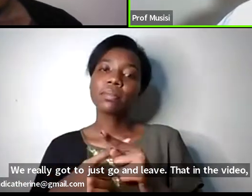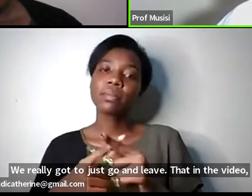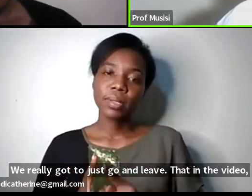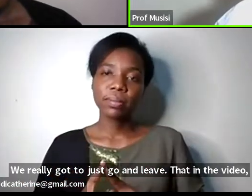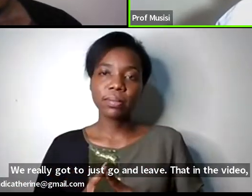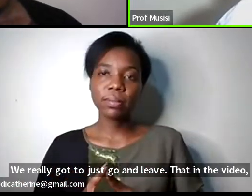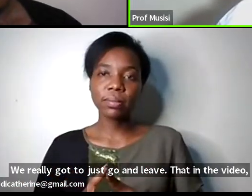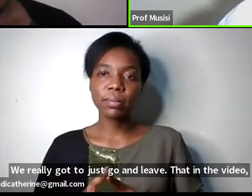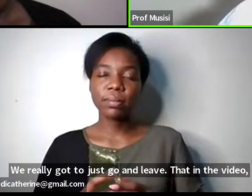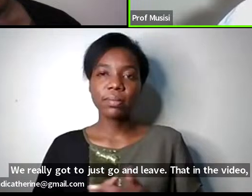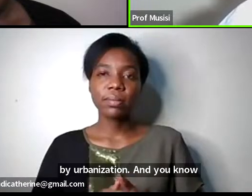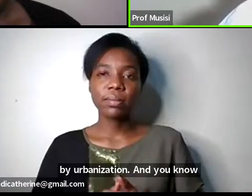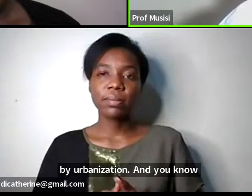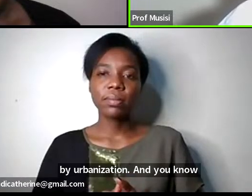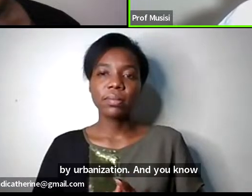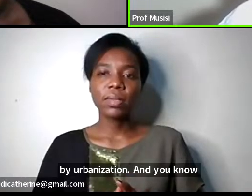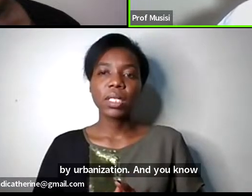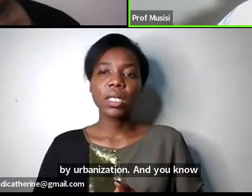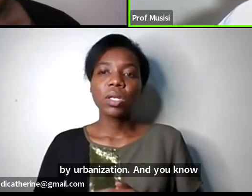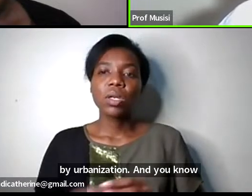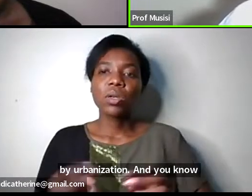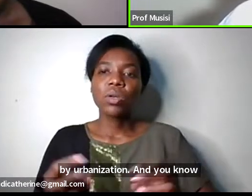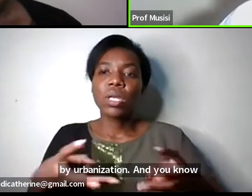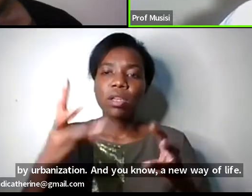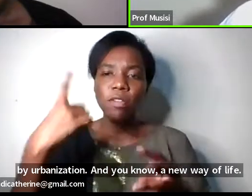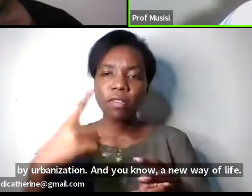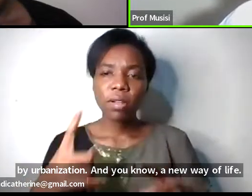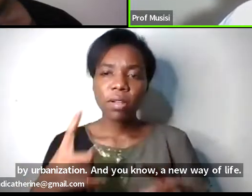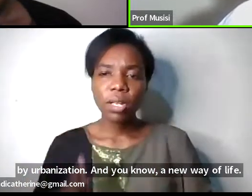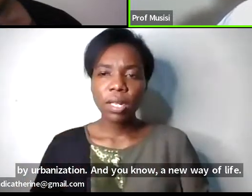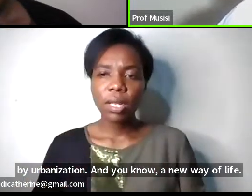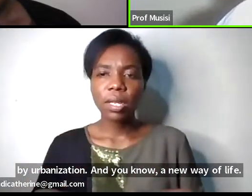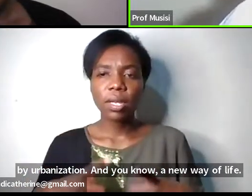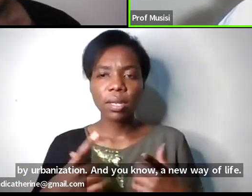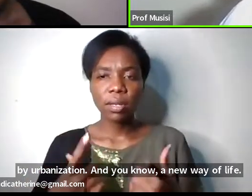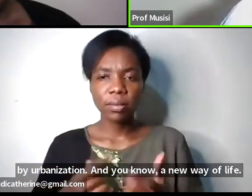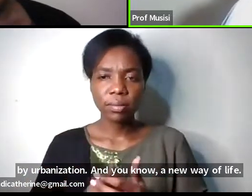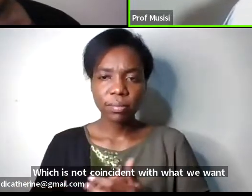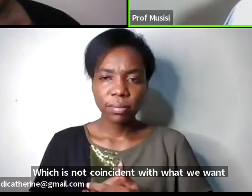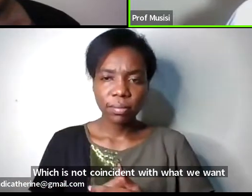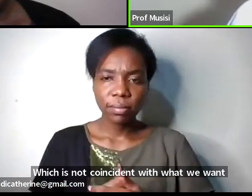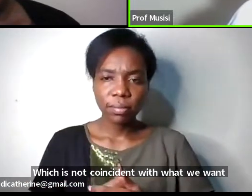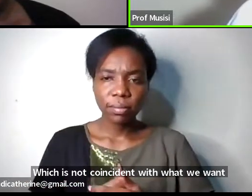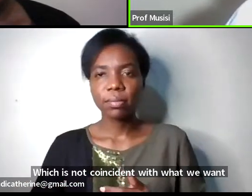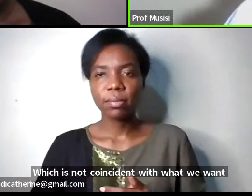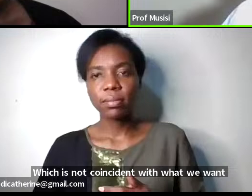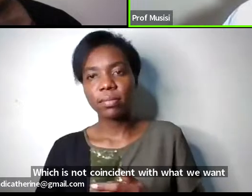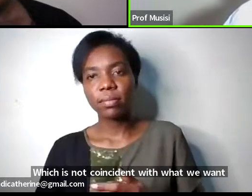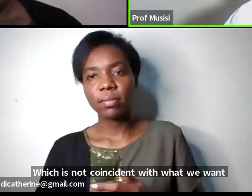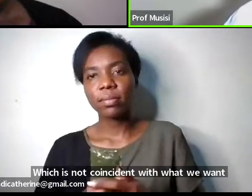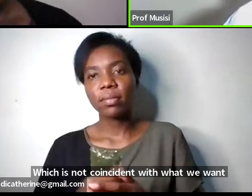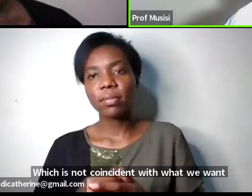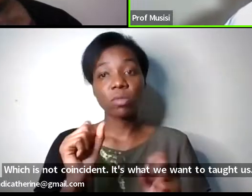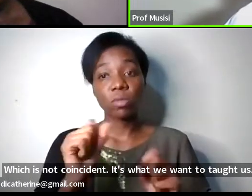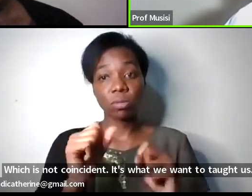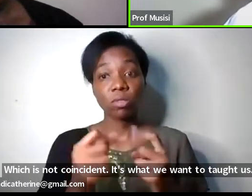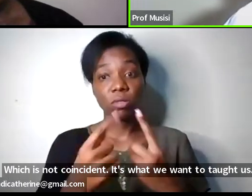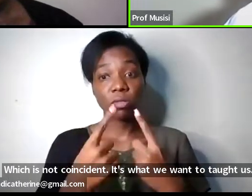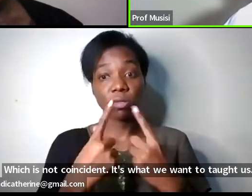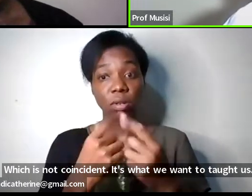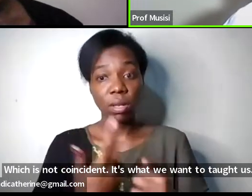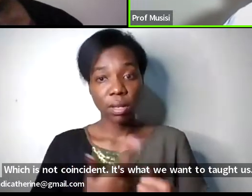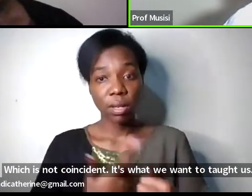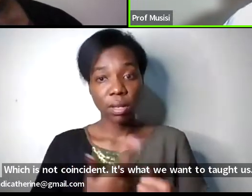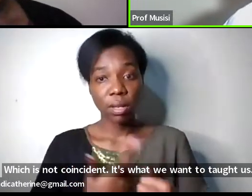new way of life, which is not cognizant with what Ubuntu taught us. So to me, I